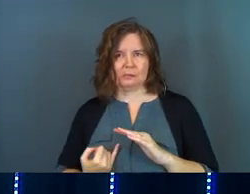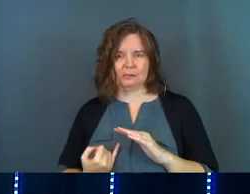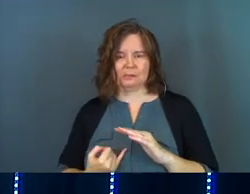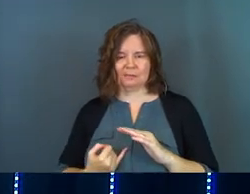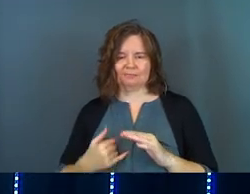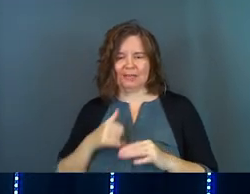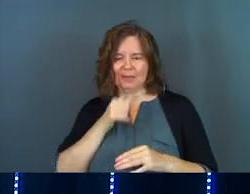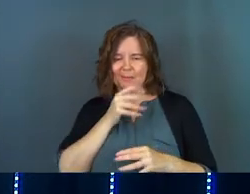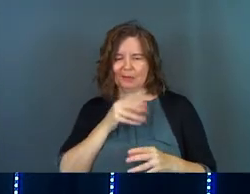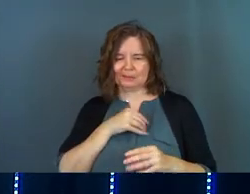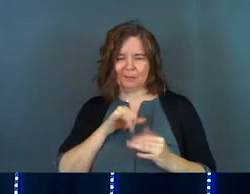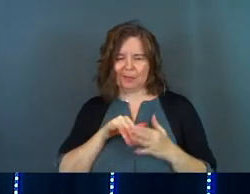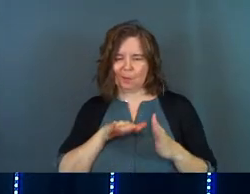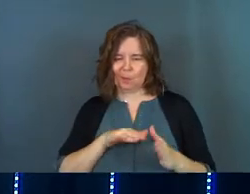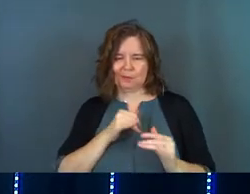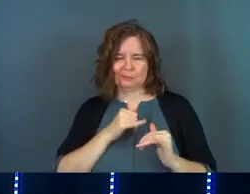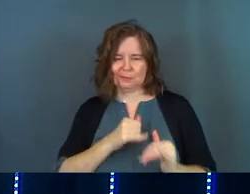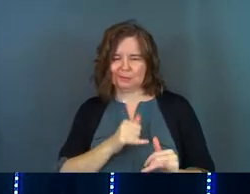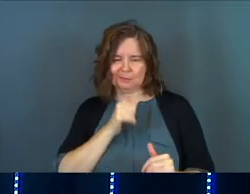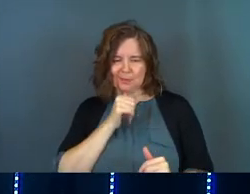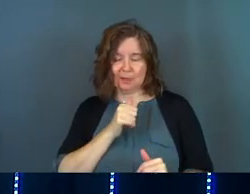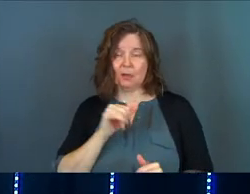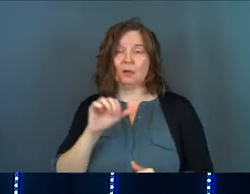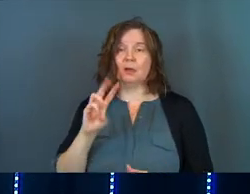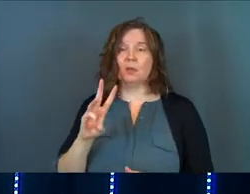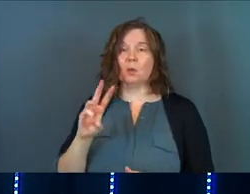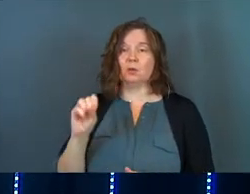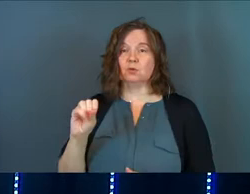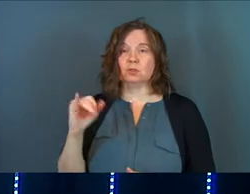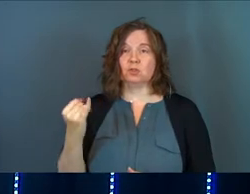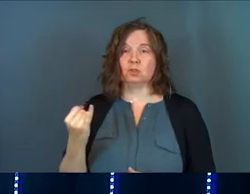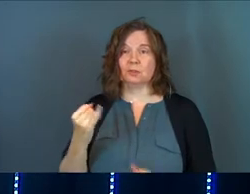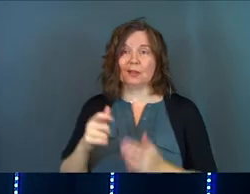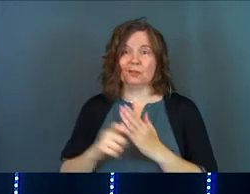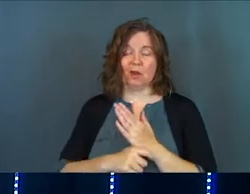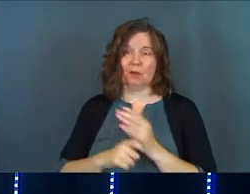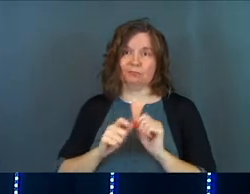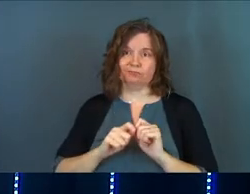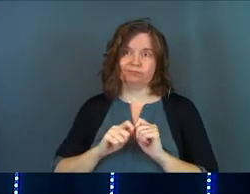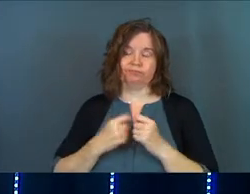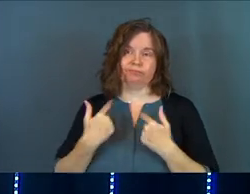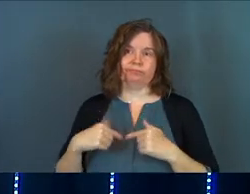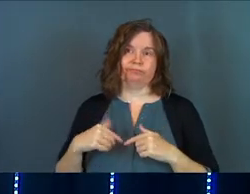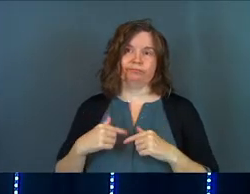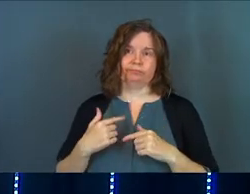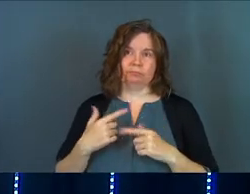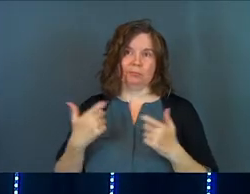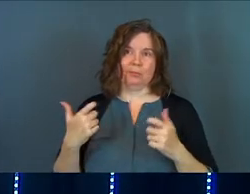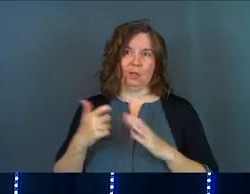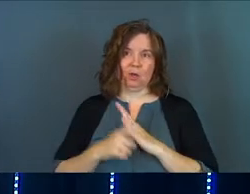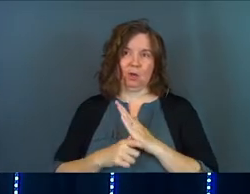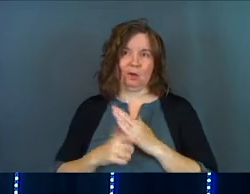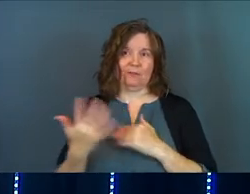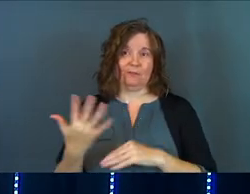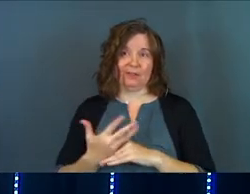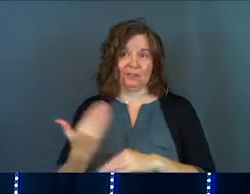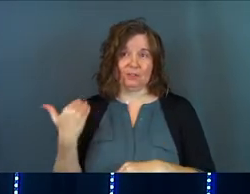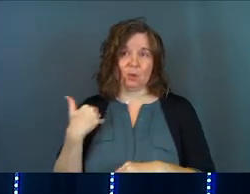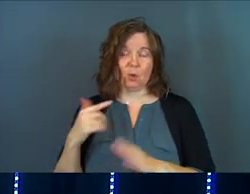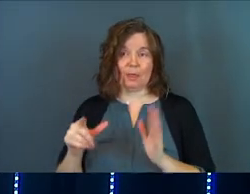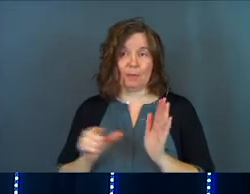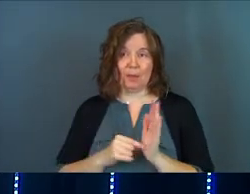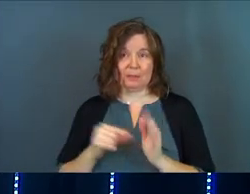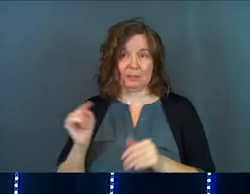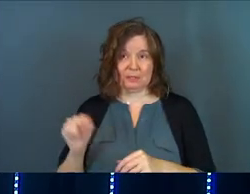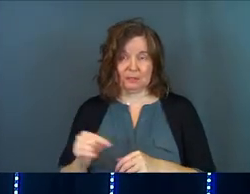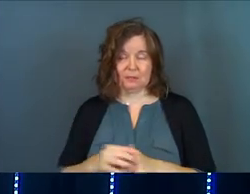by it. The Wall Street Journal came out with an article. It's making big waves right now. Just 5 days ago, days ago, they